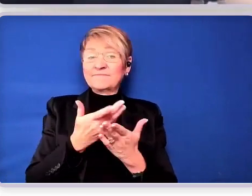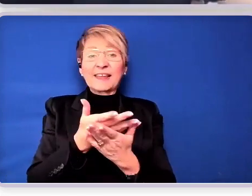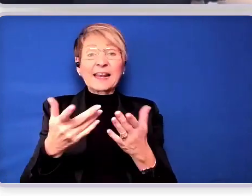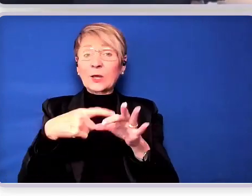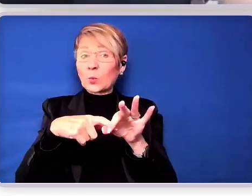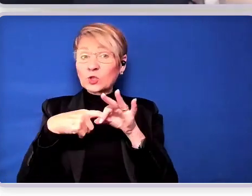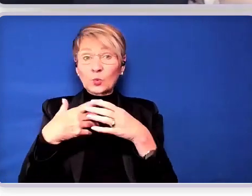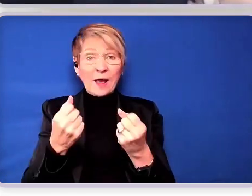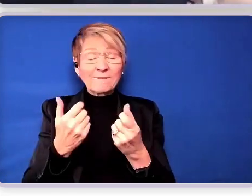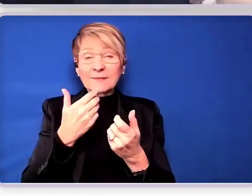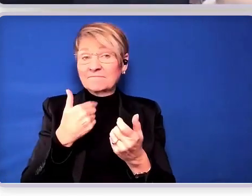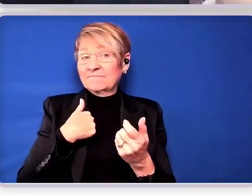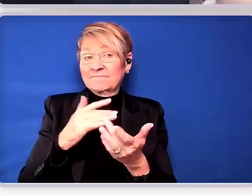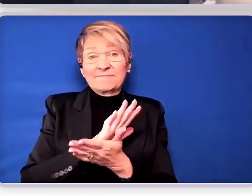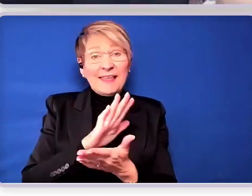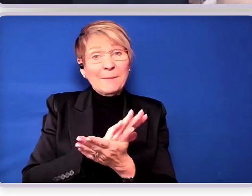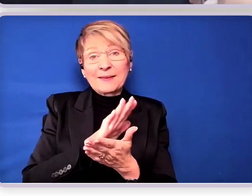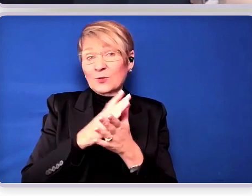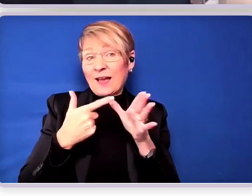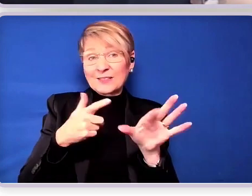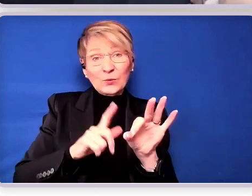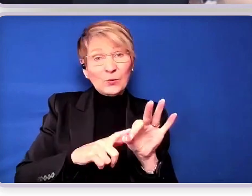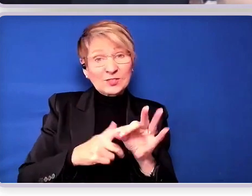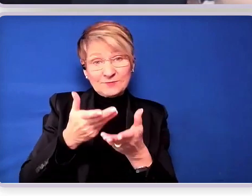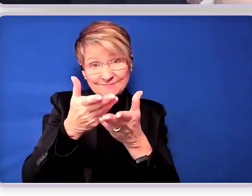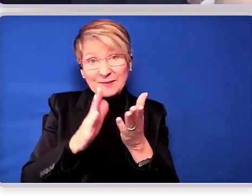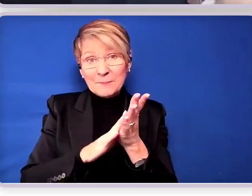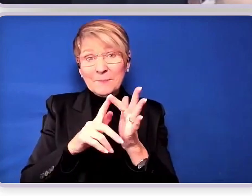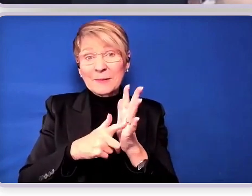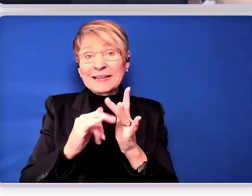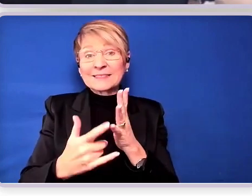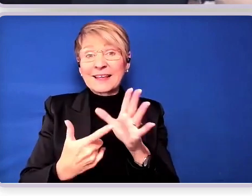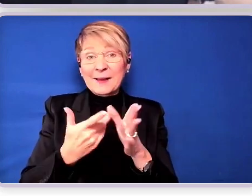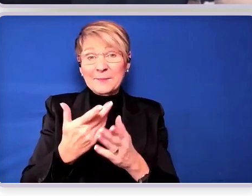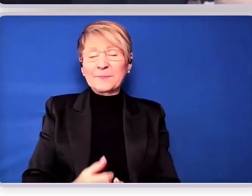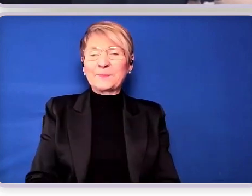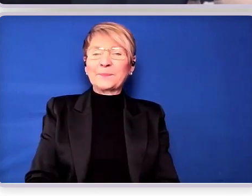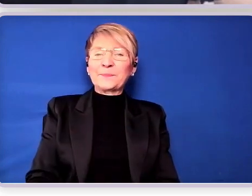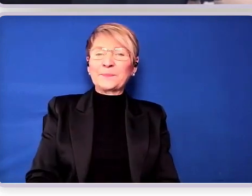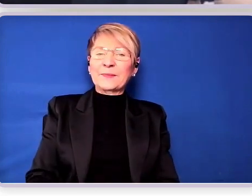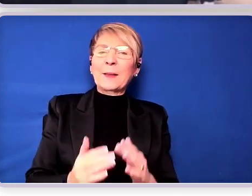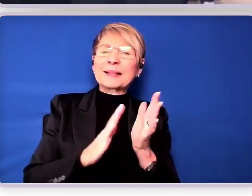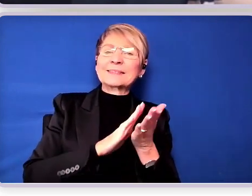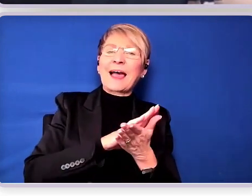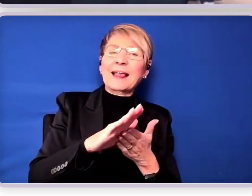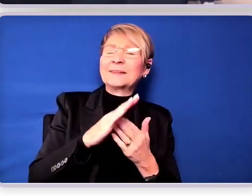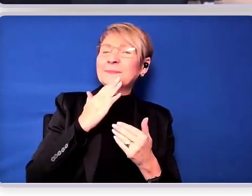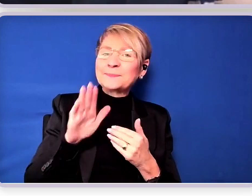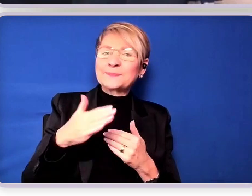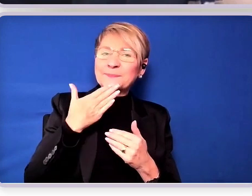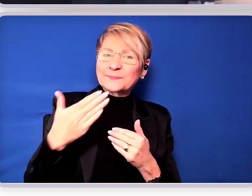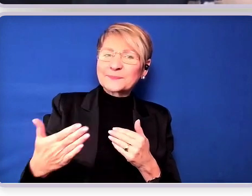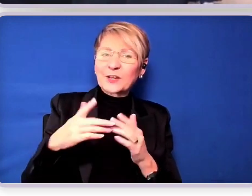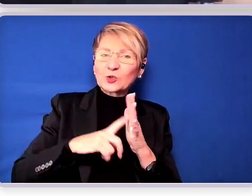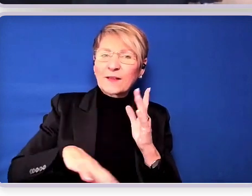can. Back to you, Melissa. Thank you so much, Julie. That was really useful. It's so interesting how